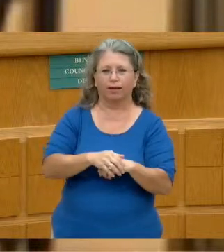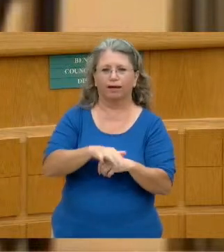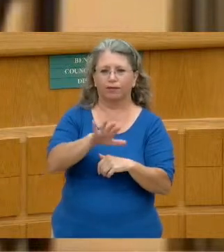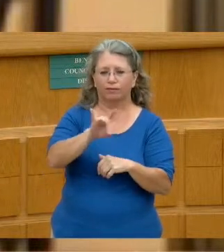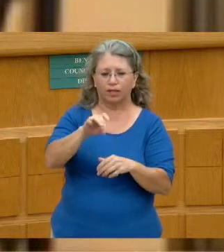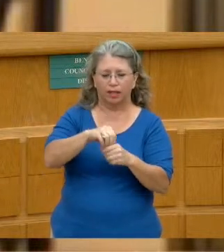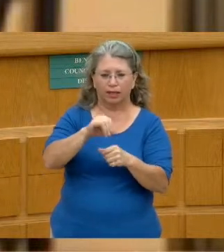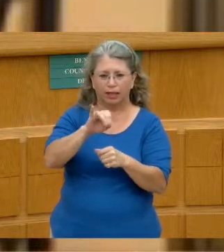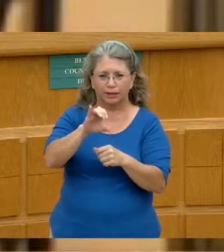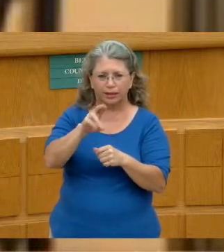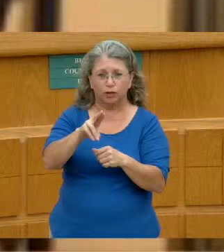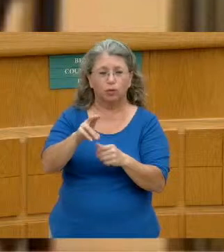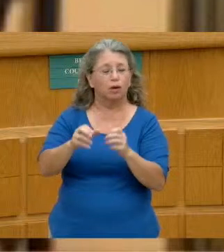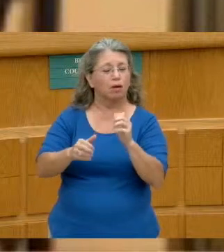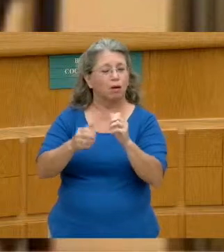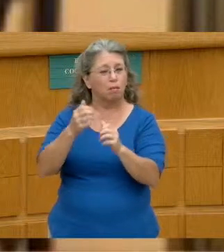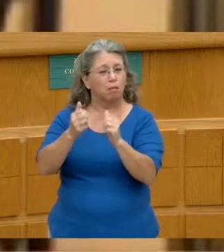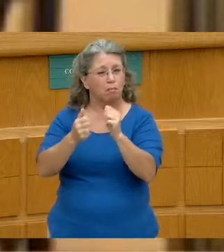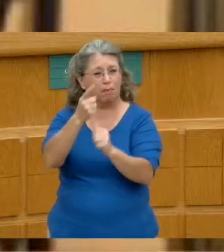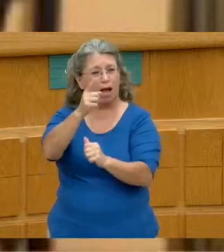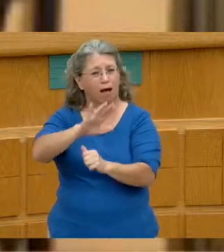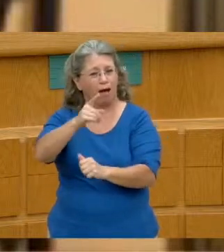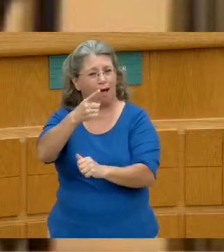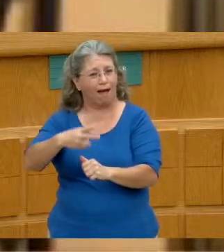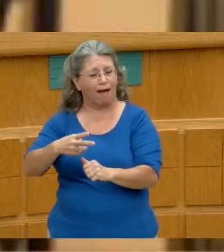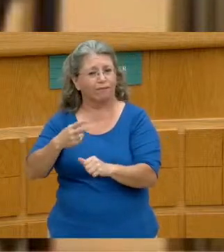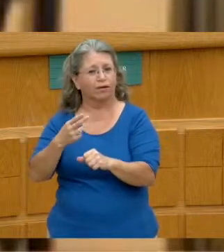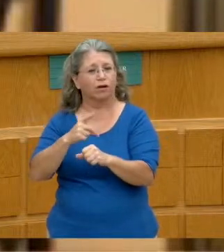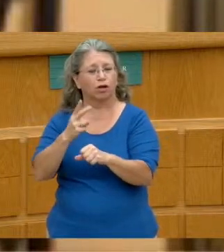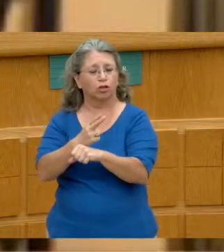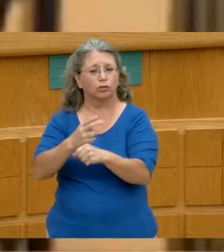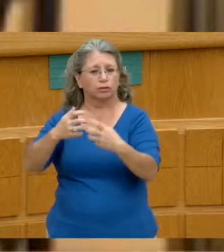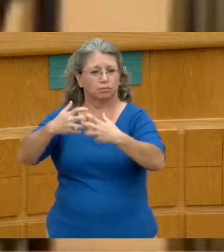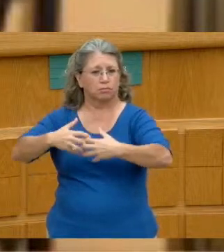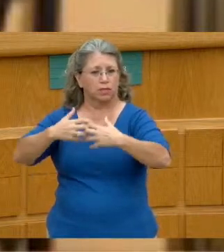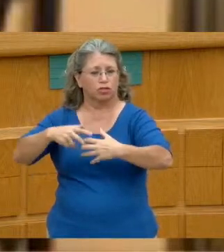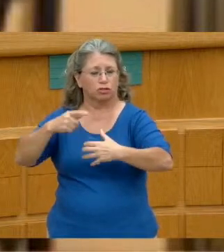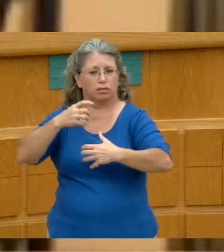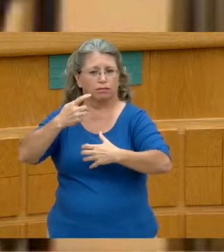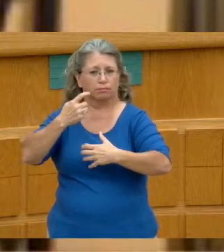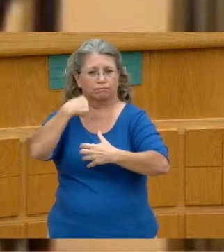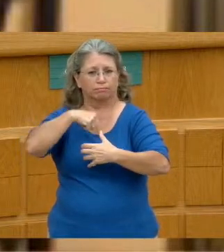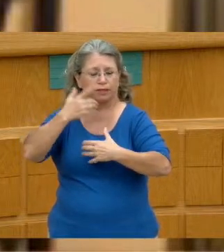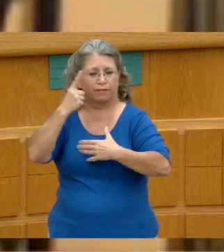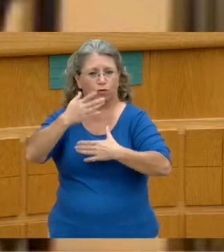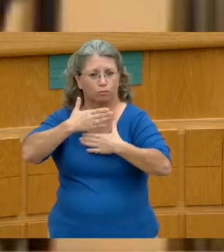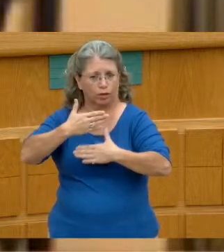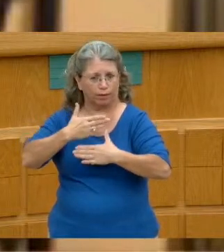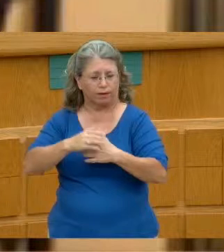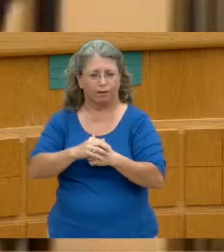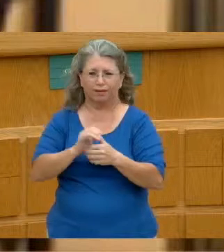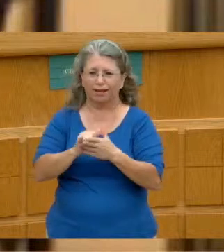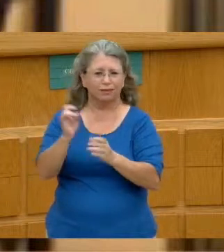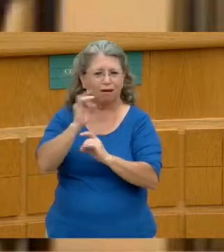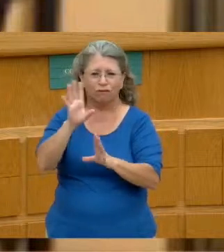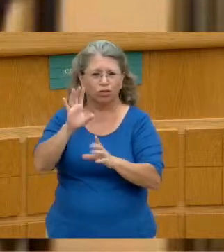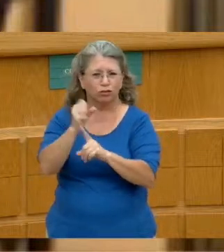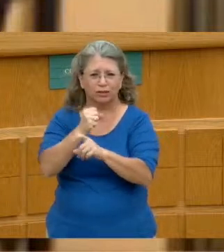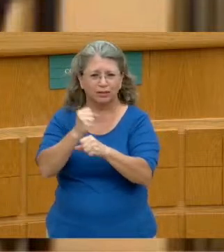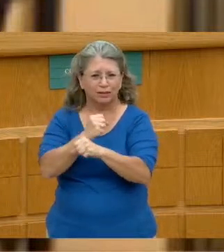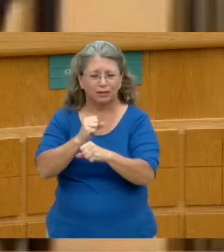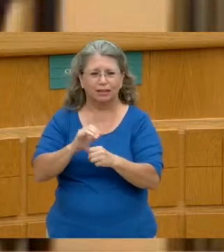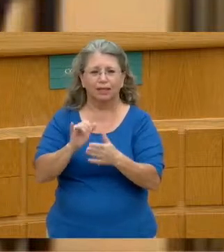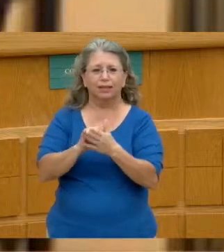on ventilators. This is an awful statistic. And this is the first time that we are reporting Driscoll to